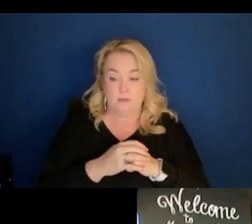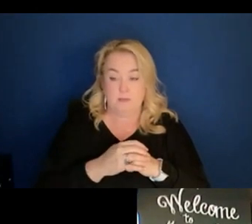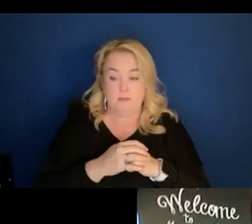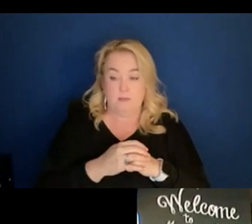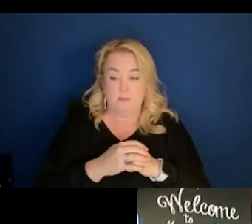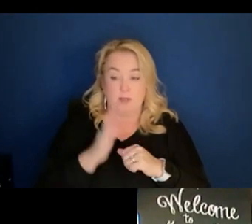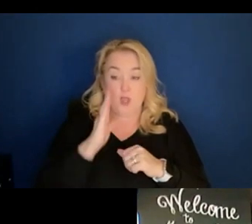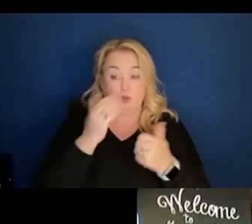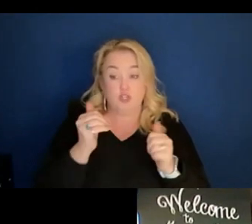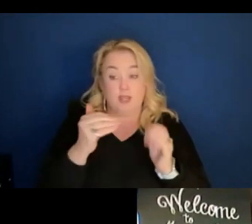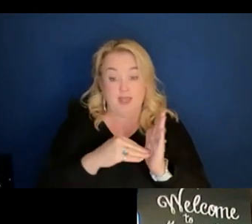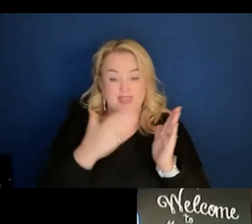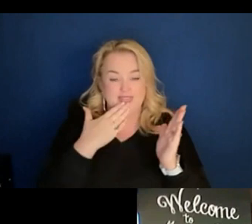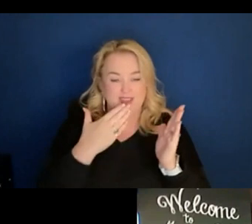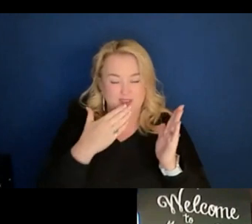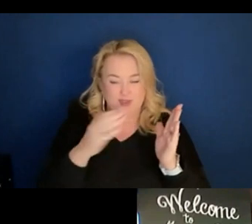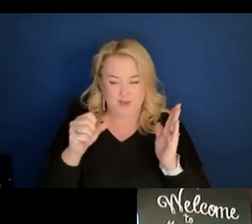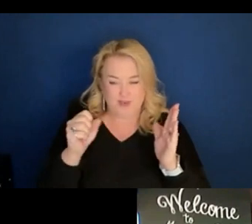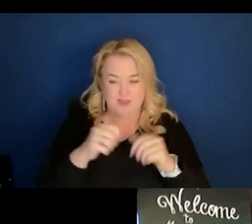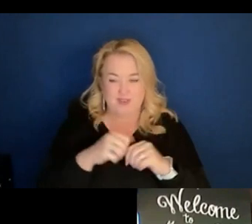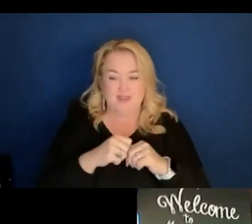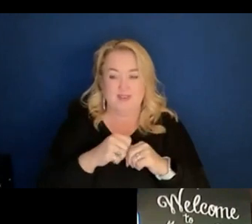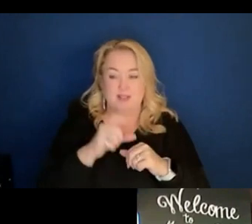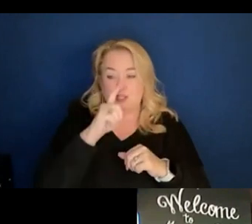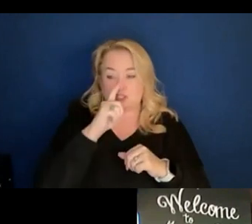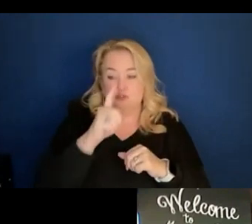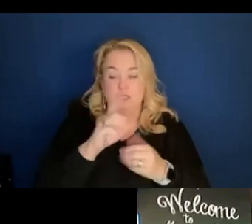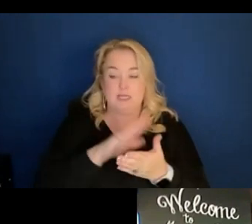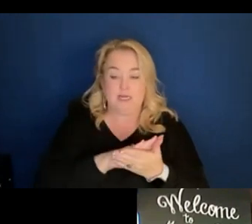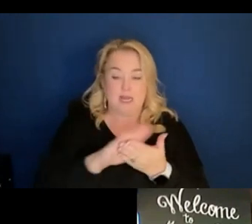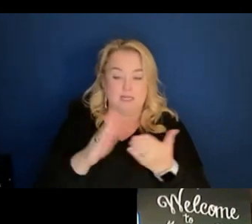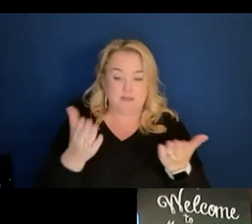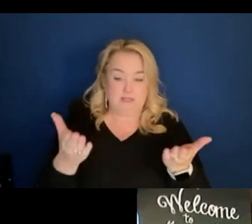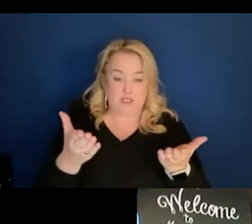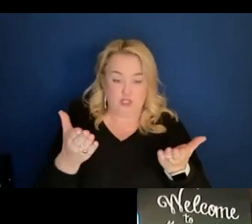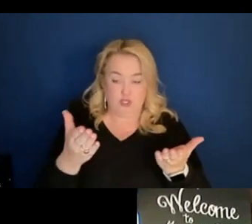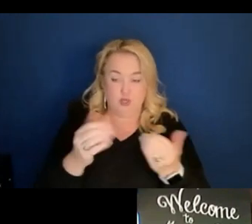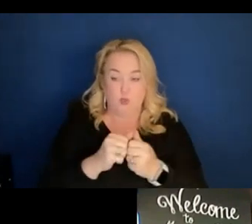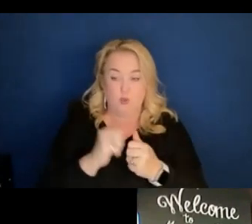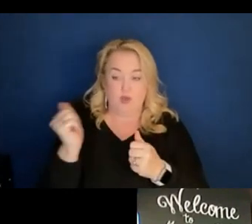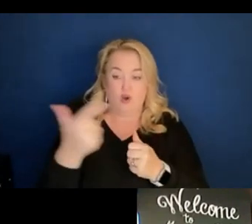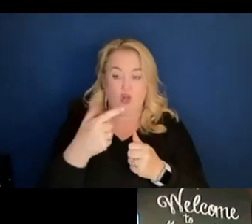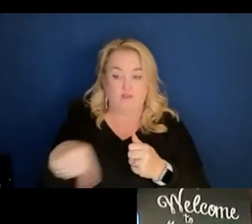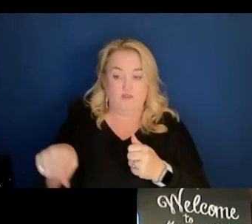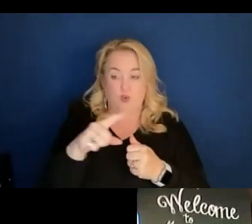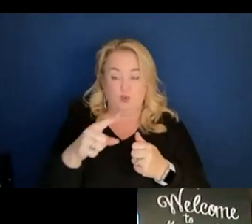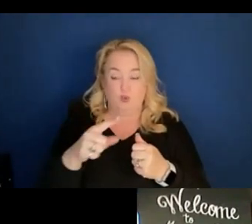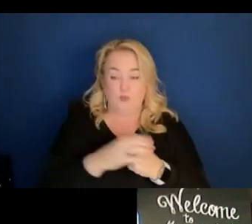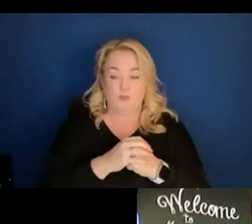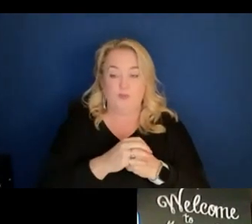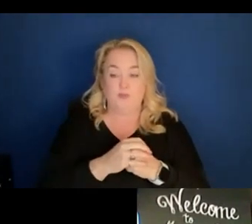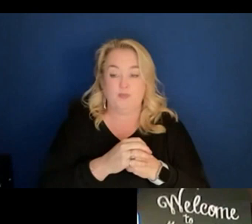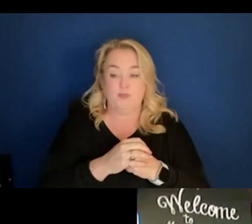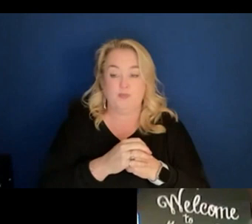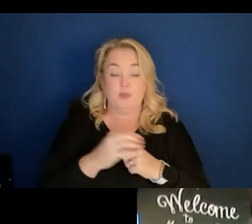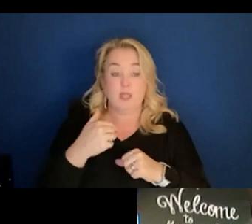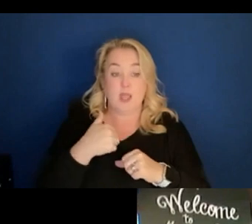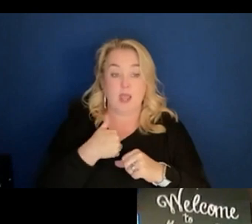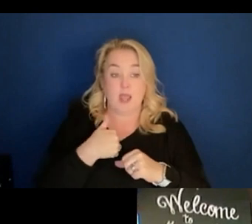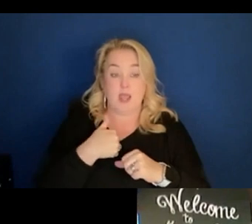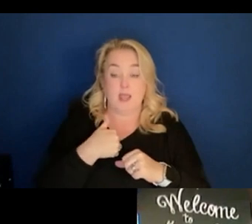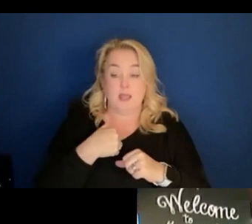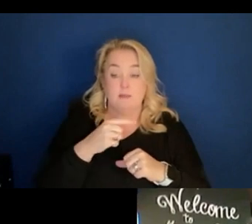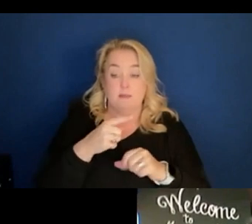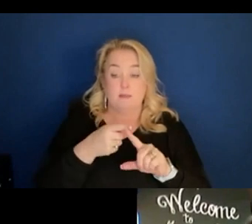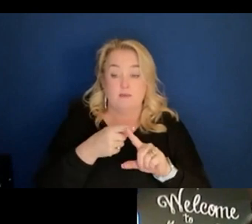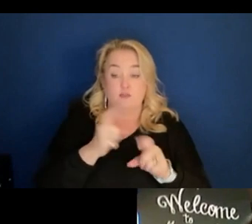I'll try that again. Thank you very much, Fawn. And it's really a delight to be here with all of you this afternoon. I'm coming